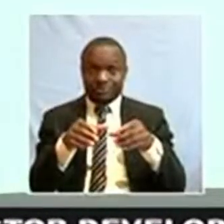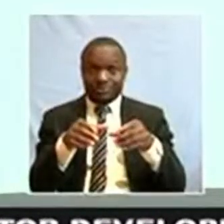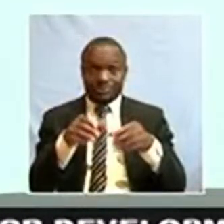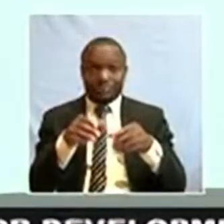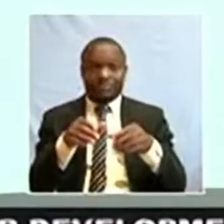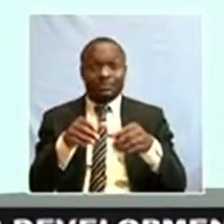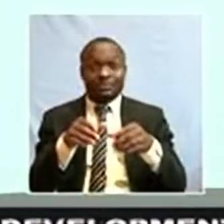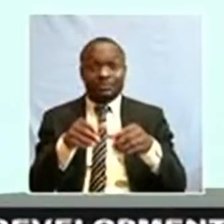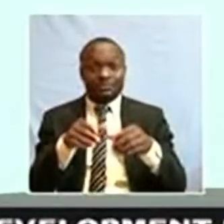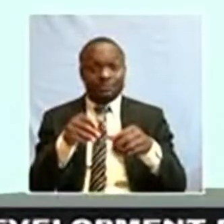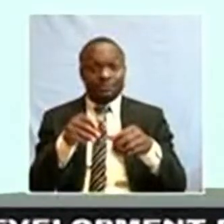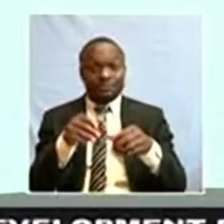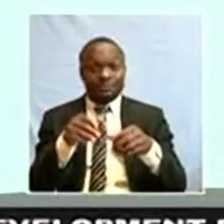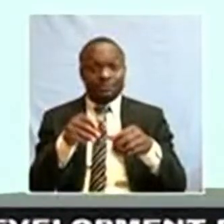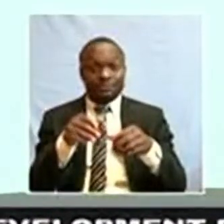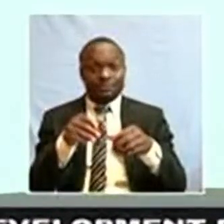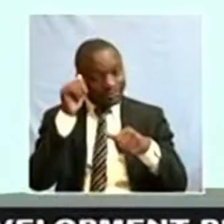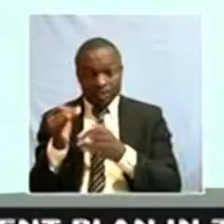Then in terms of space,